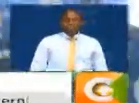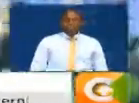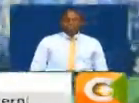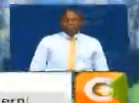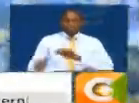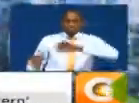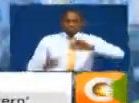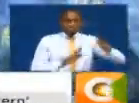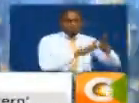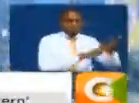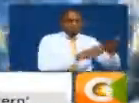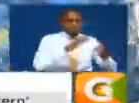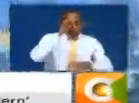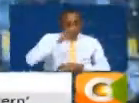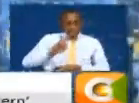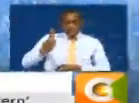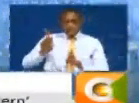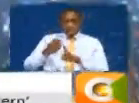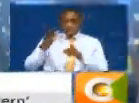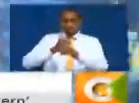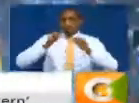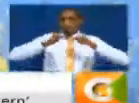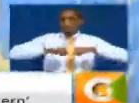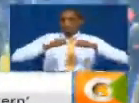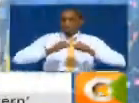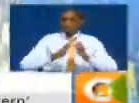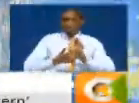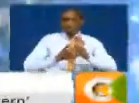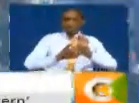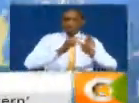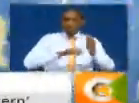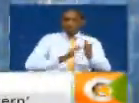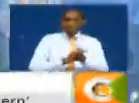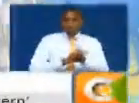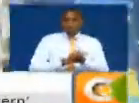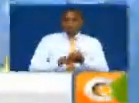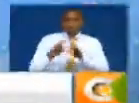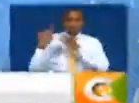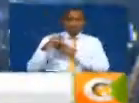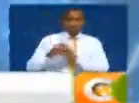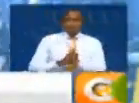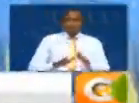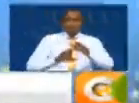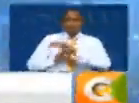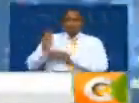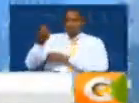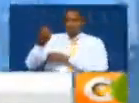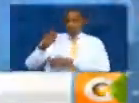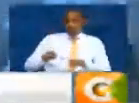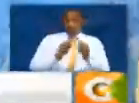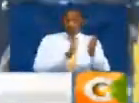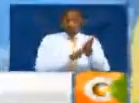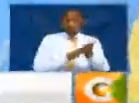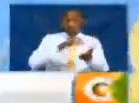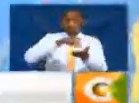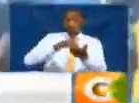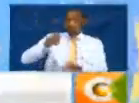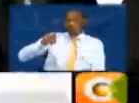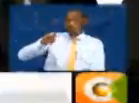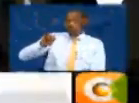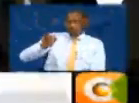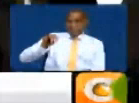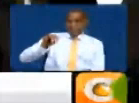On the structure of government, the Kenya Kwanza Coalition Agreement outlines and demarcates functions of the Deputy President and the proposed position of